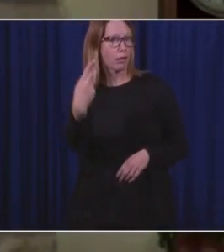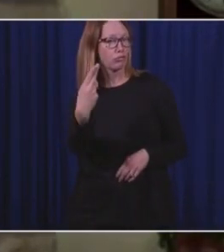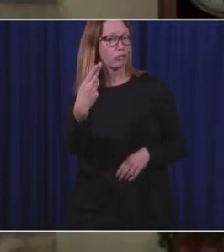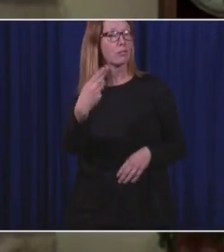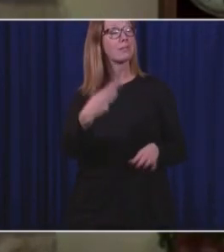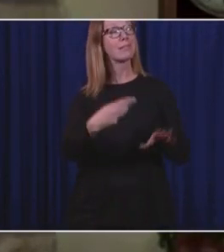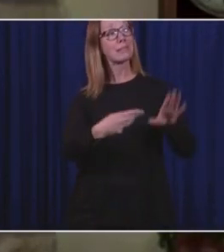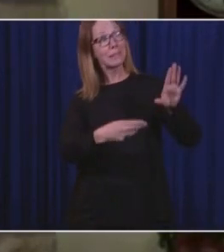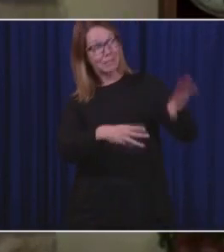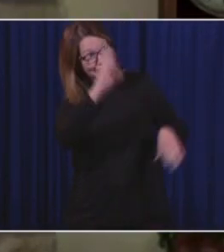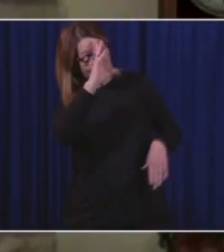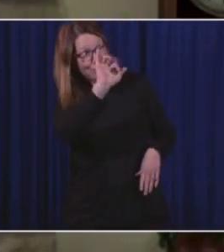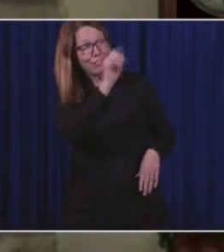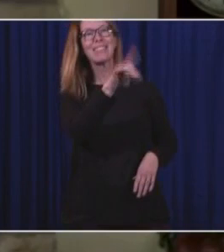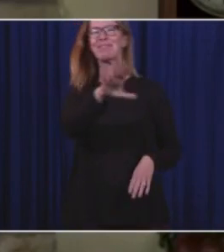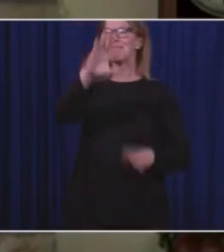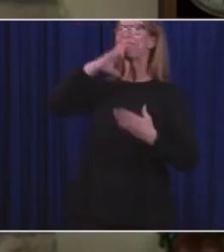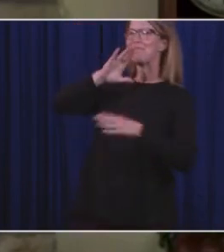Good afternoon, Governor.